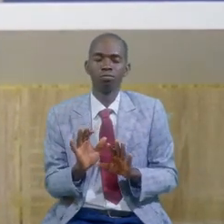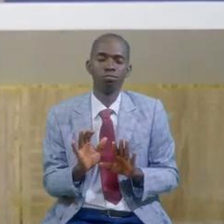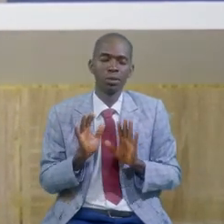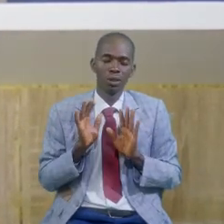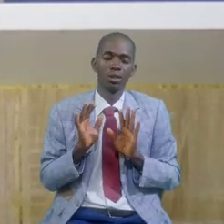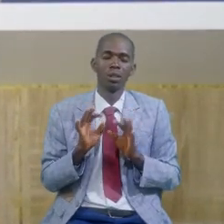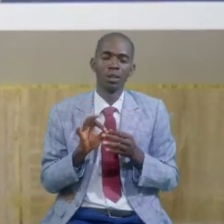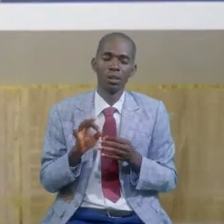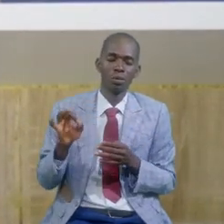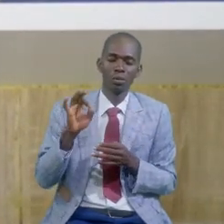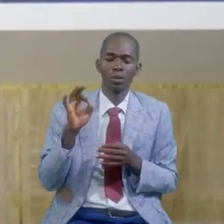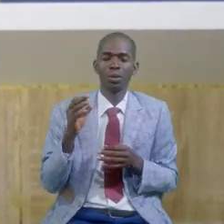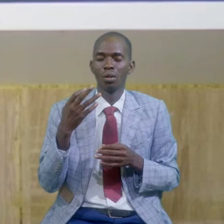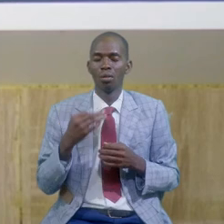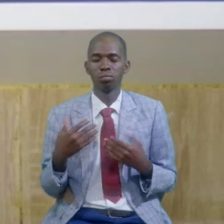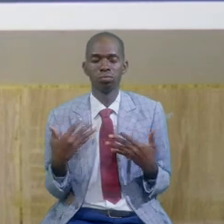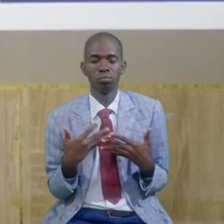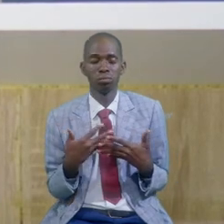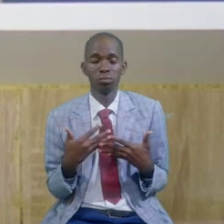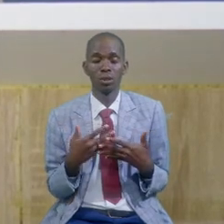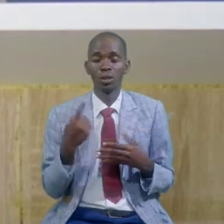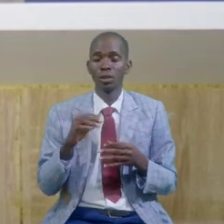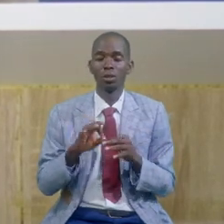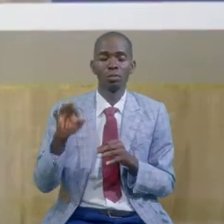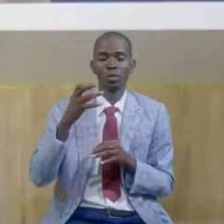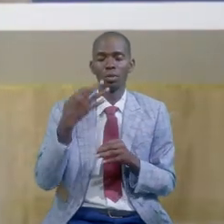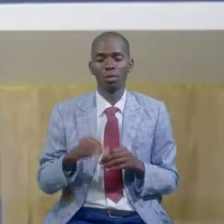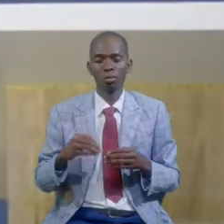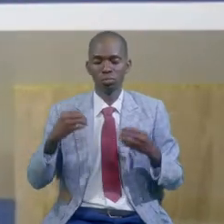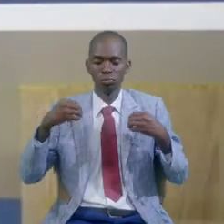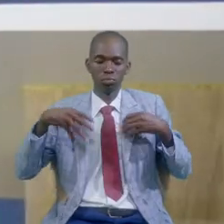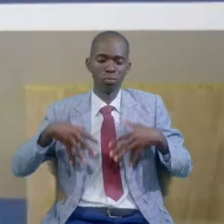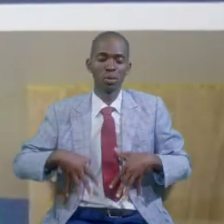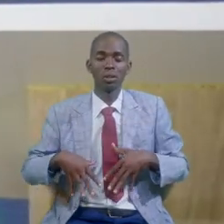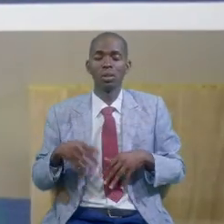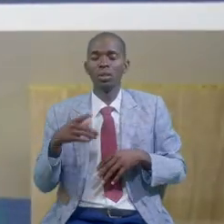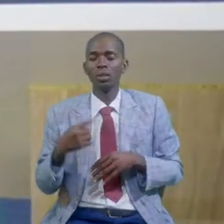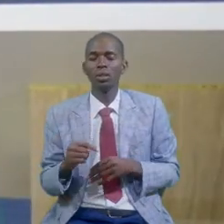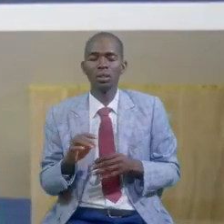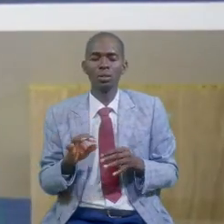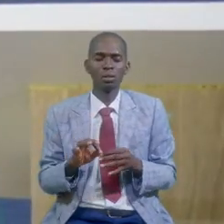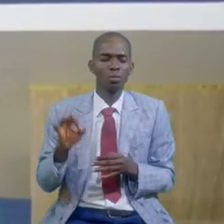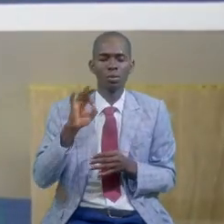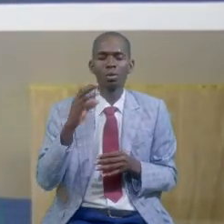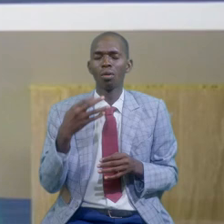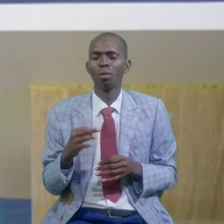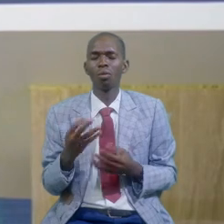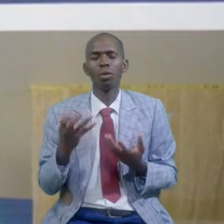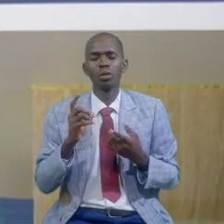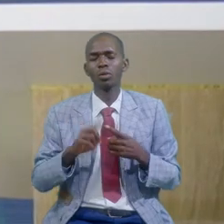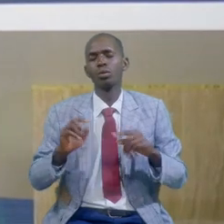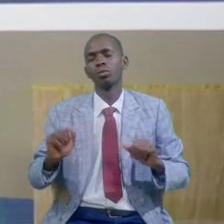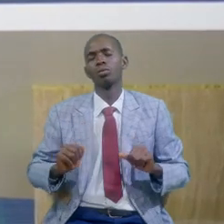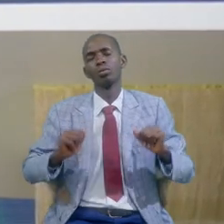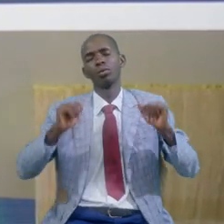of timidity, of discouragement, of wanting to give up, the spirit